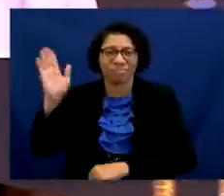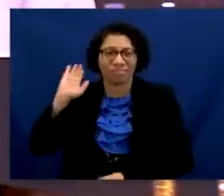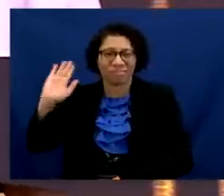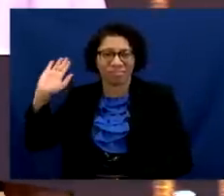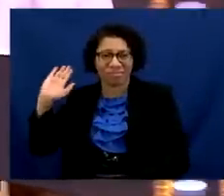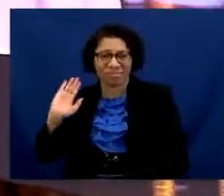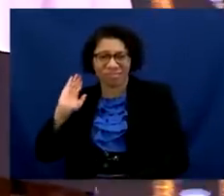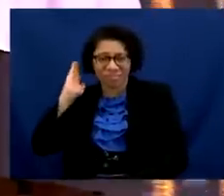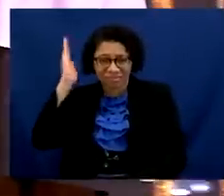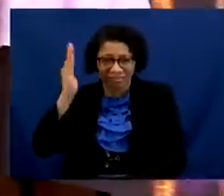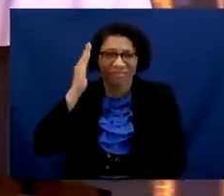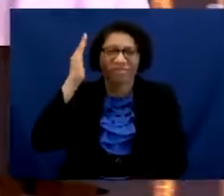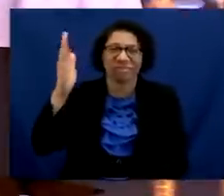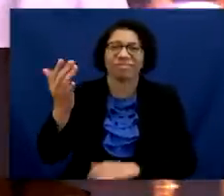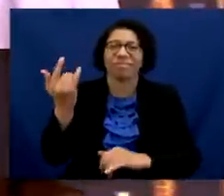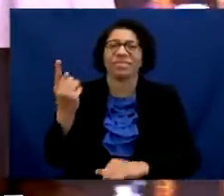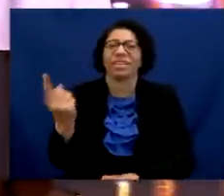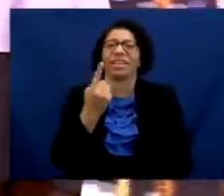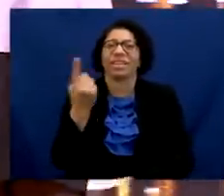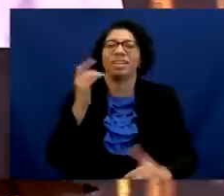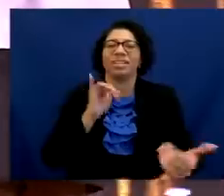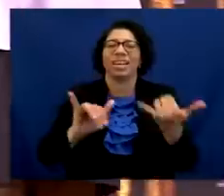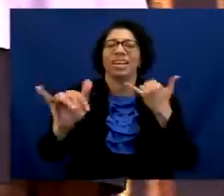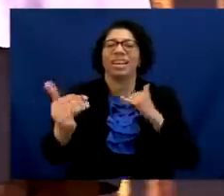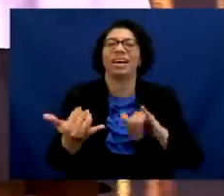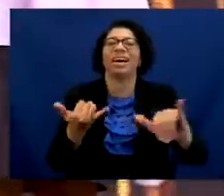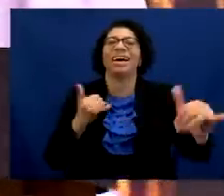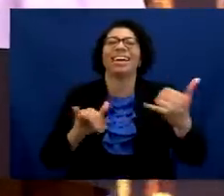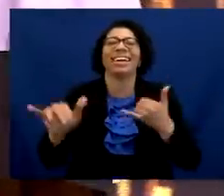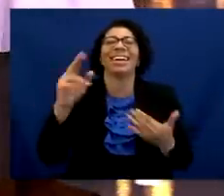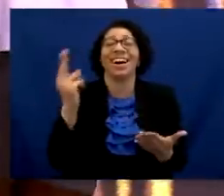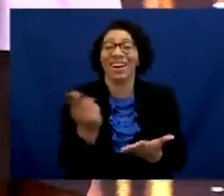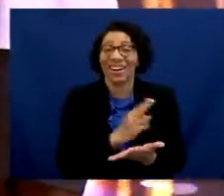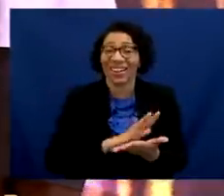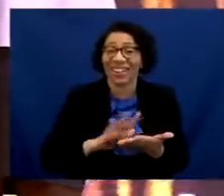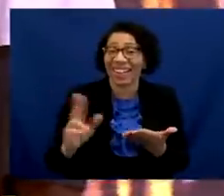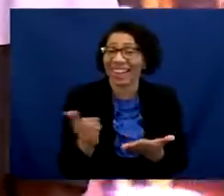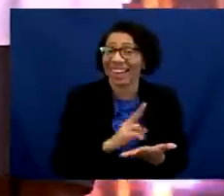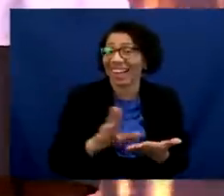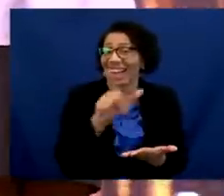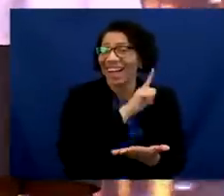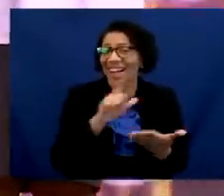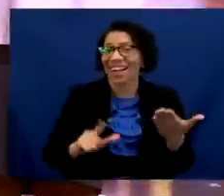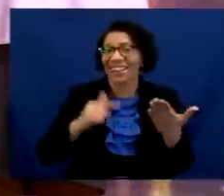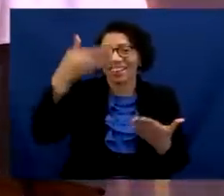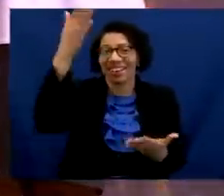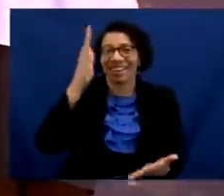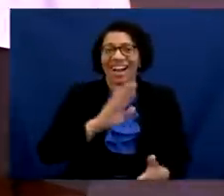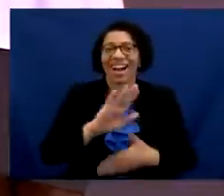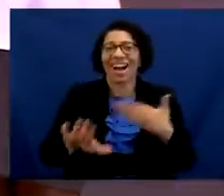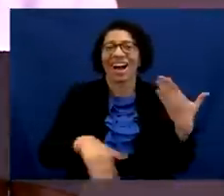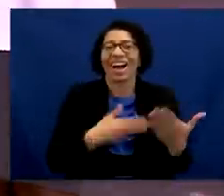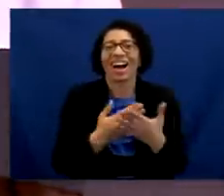say it with us. Say, holy, holy is the Lord who was.